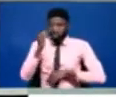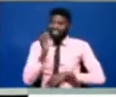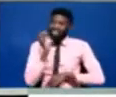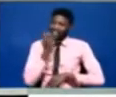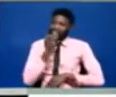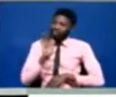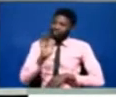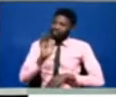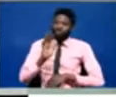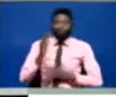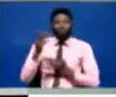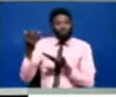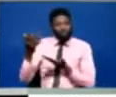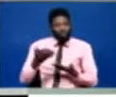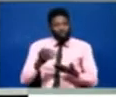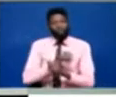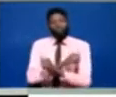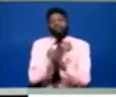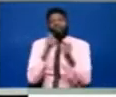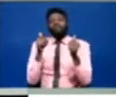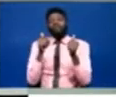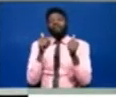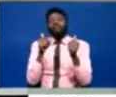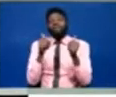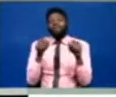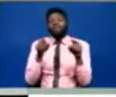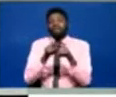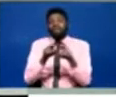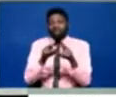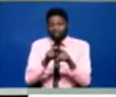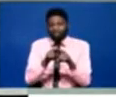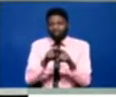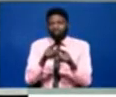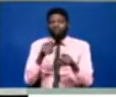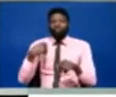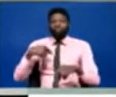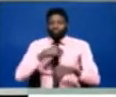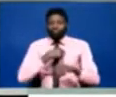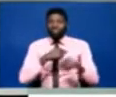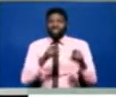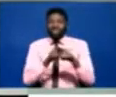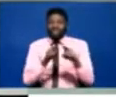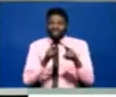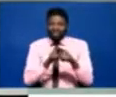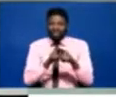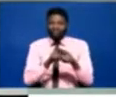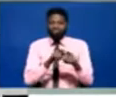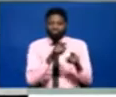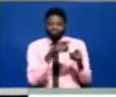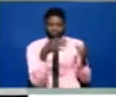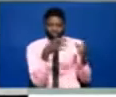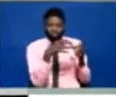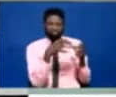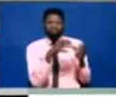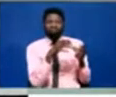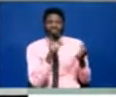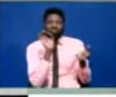well. From that particular point of view, that they, you know, we've been thrown out of this mathematics. There is a